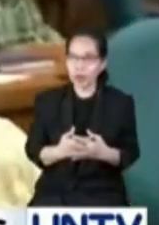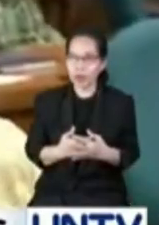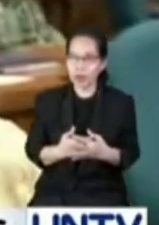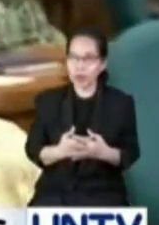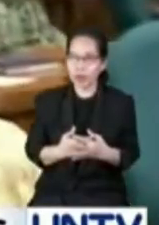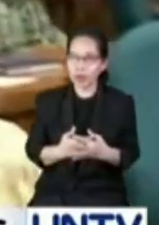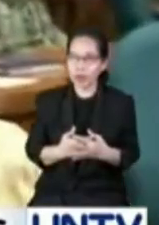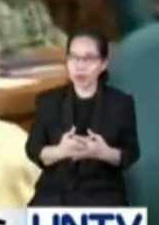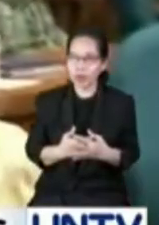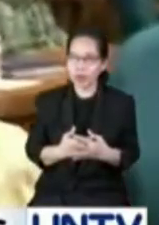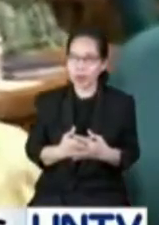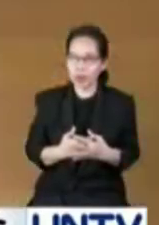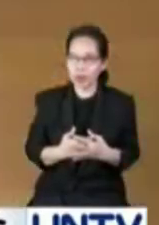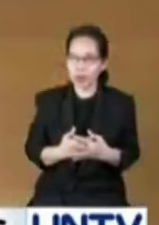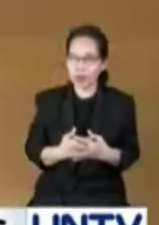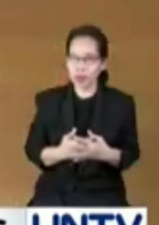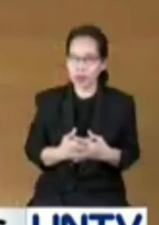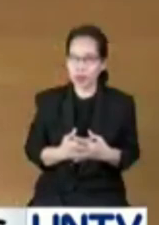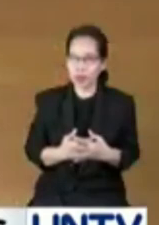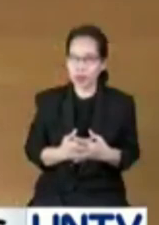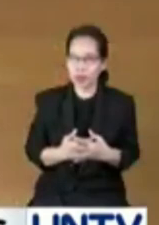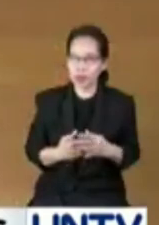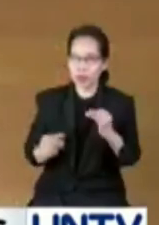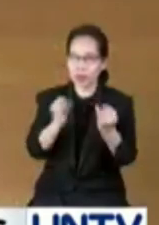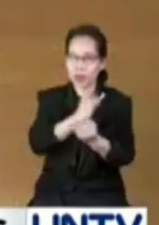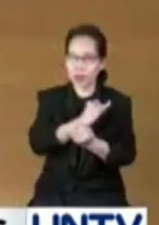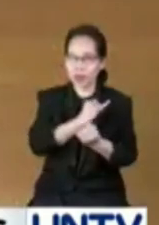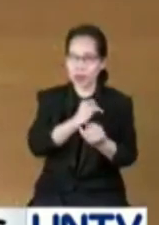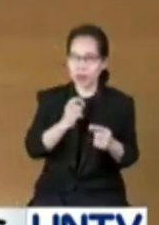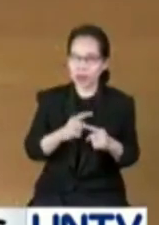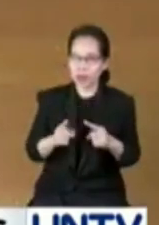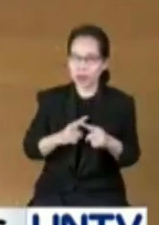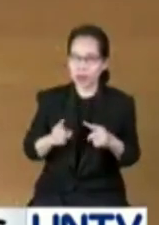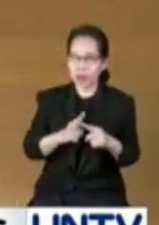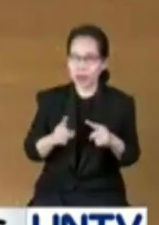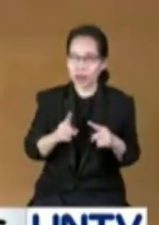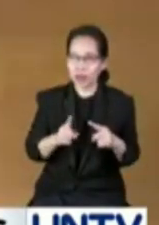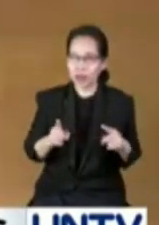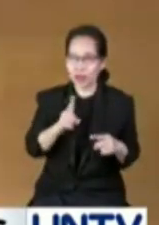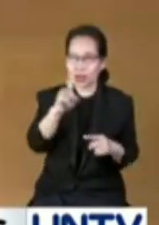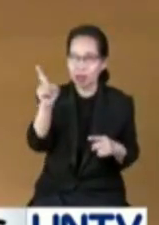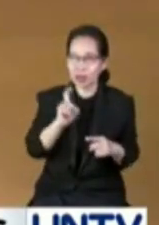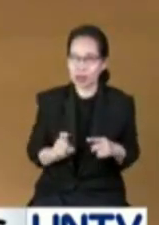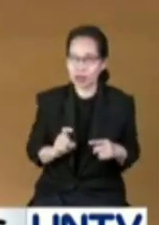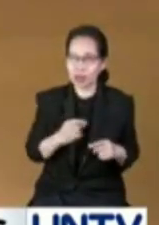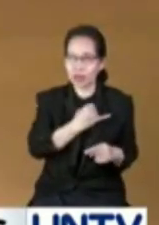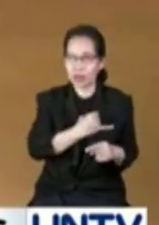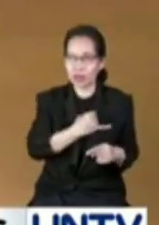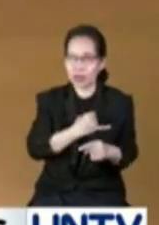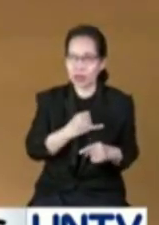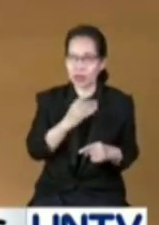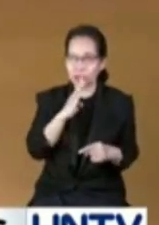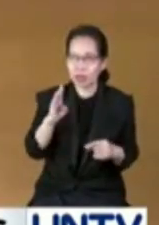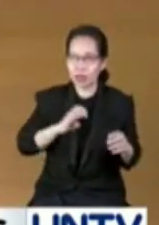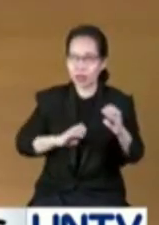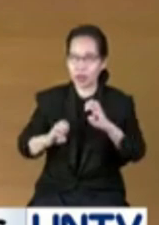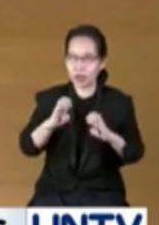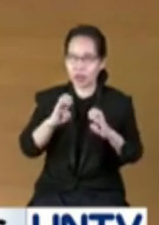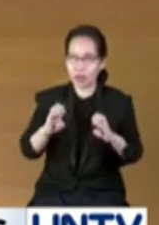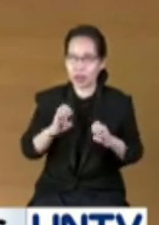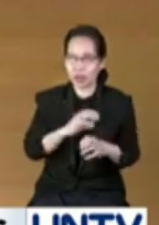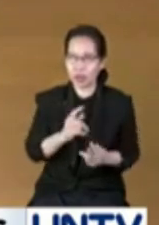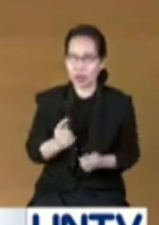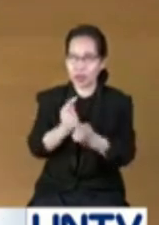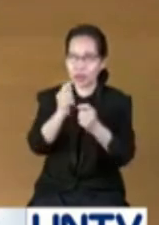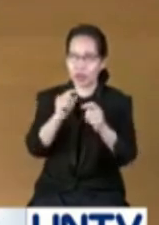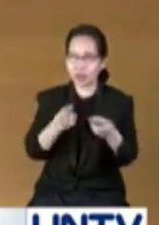In their stead, we will install individuals with unquestionable integrity who will be effective and trustworthy in handling the